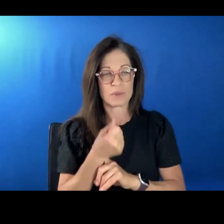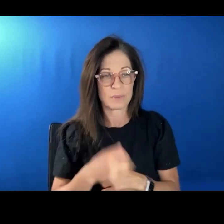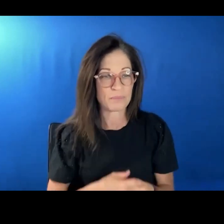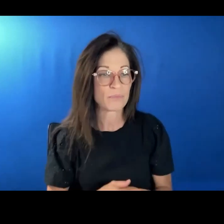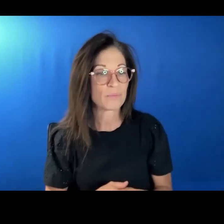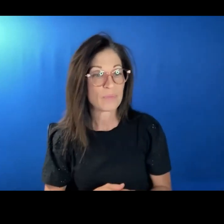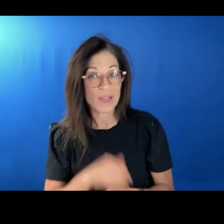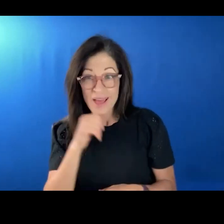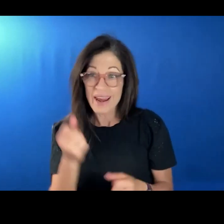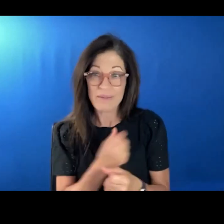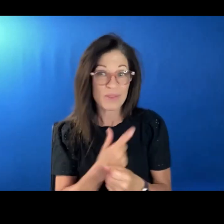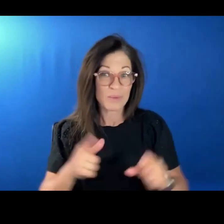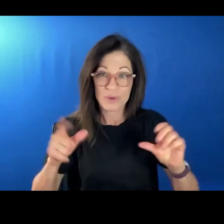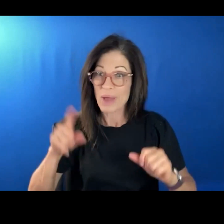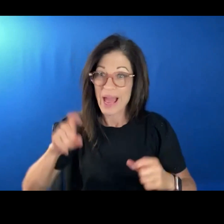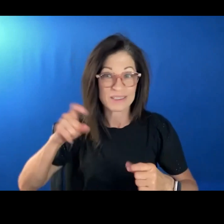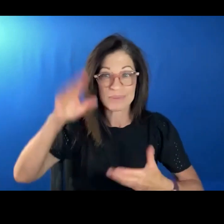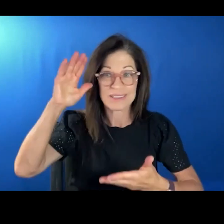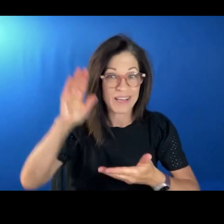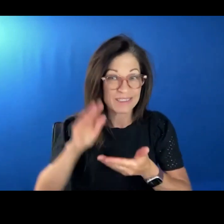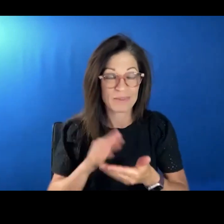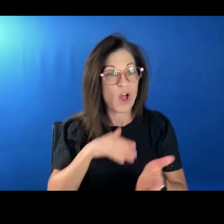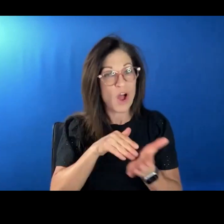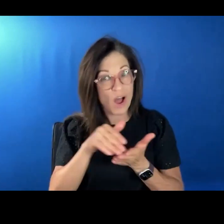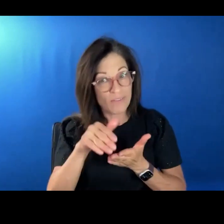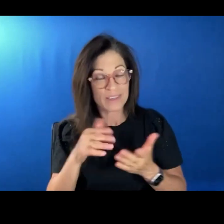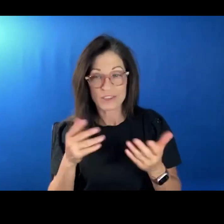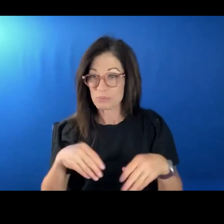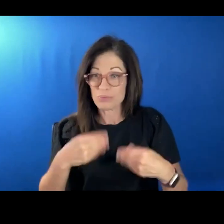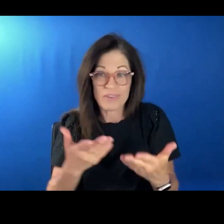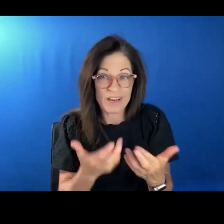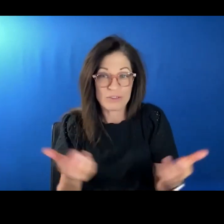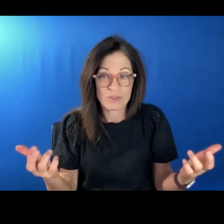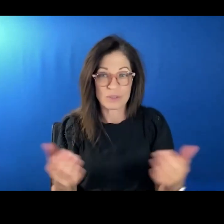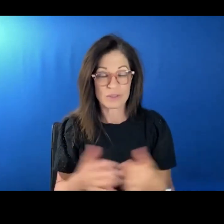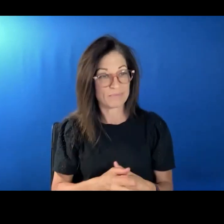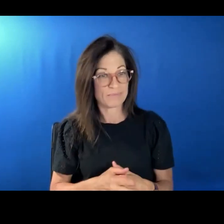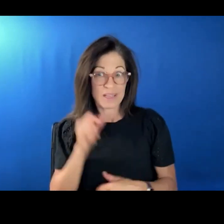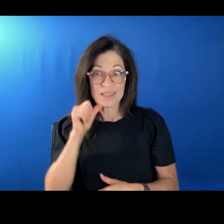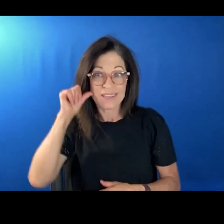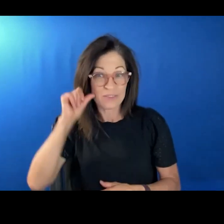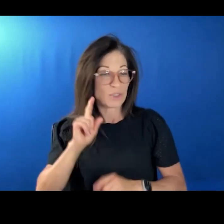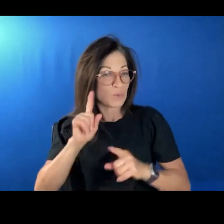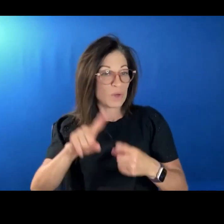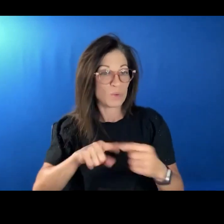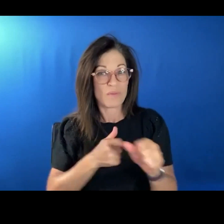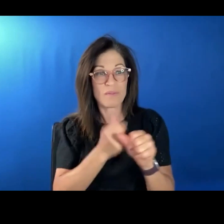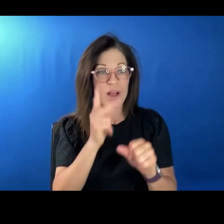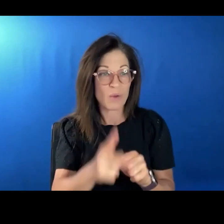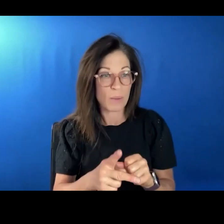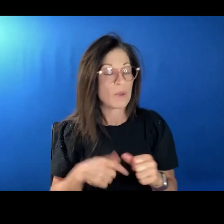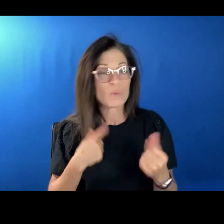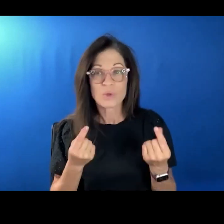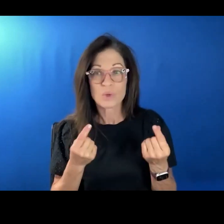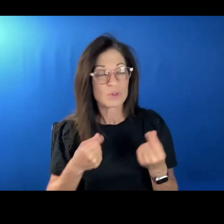to be de-escalated. I just want to say, many a times it's providing resources. We went just yesterday out on a follow-up, and all we did